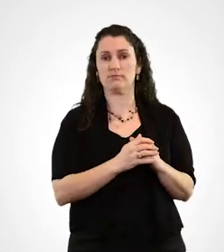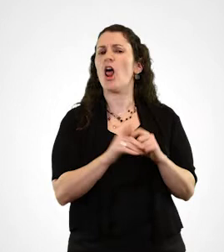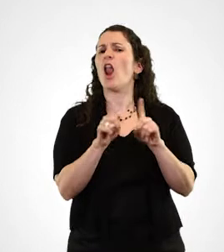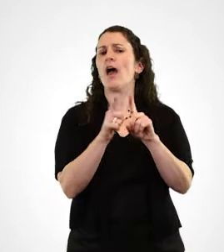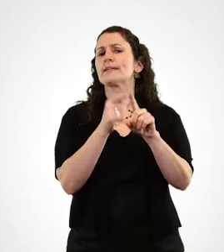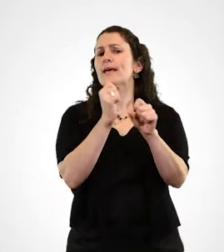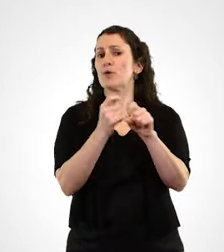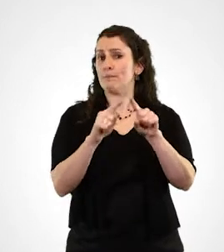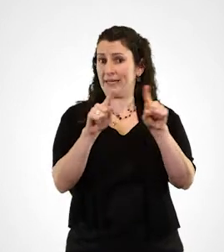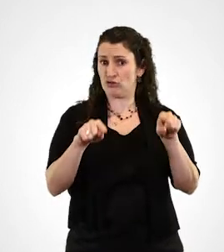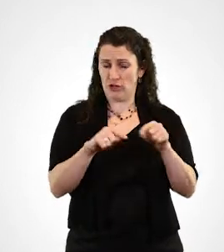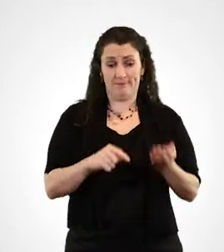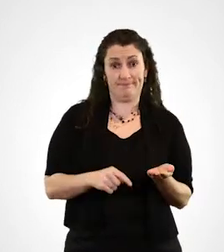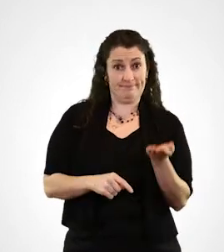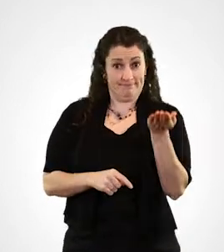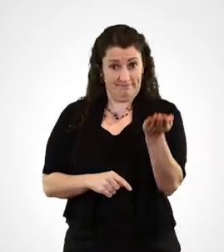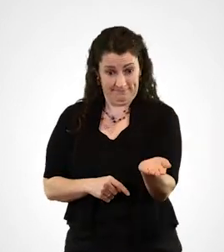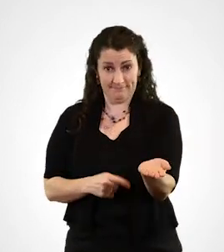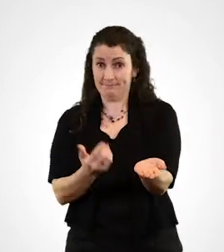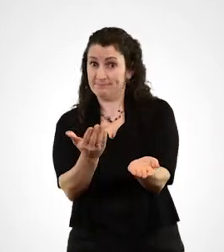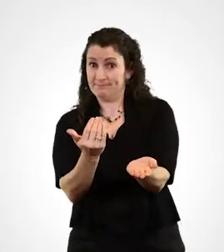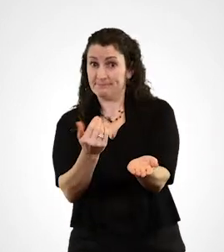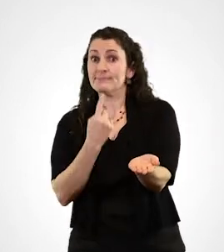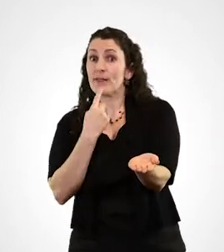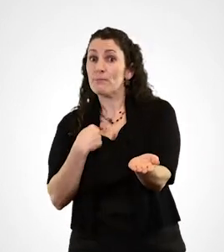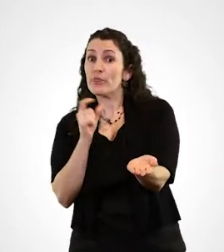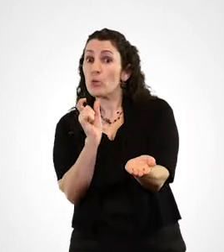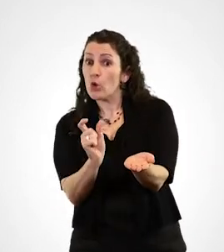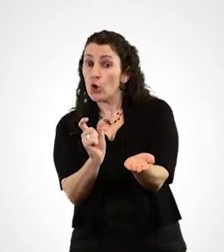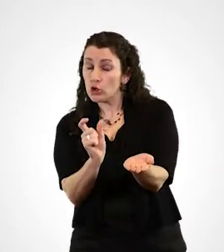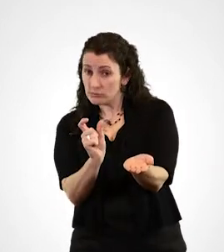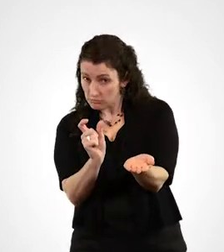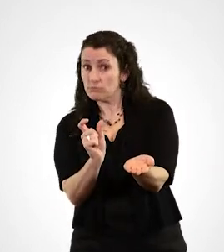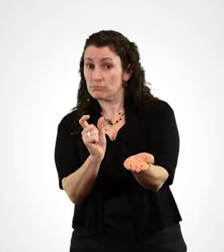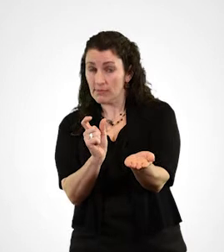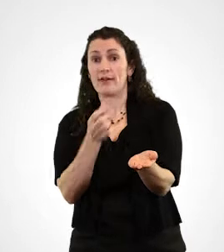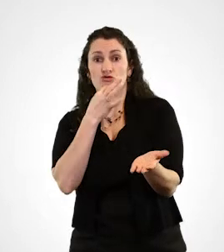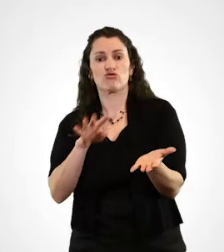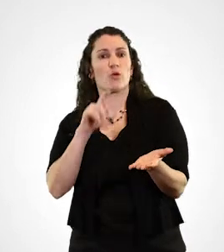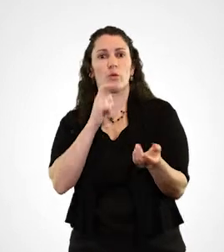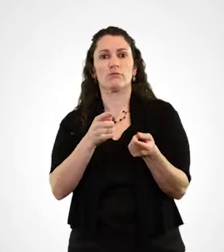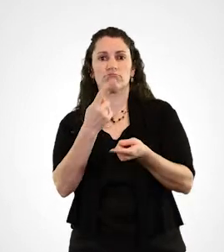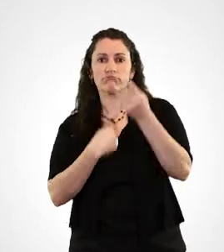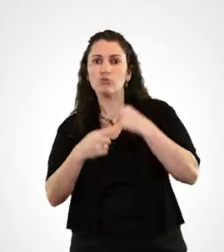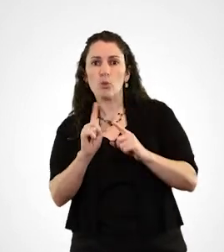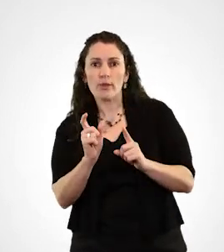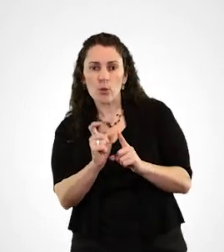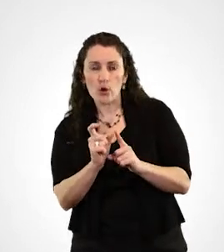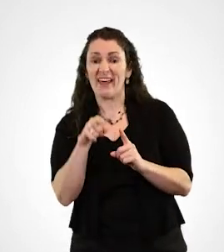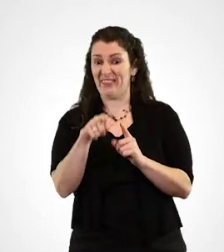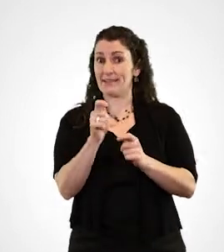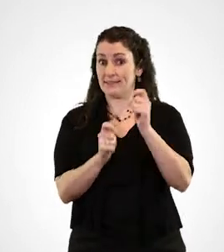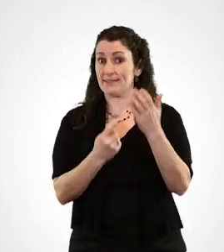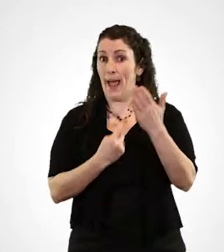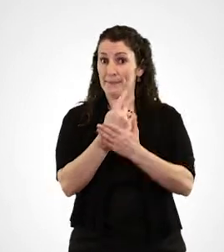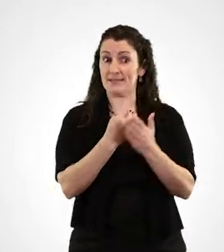picture prompt. We put the picture in front of the child and ask them for a word. And so the kids would give the word. We do this at